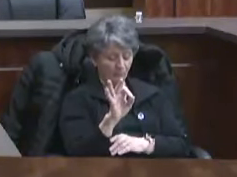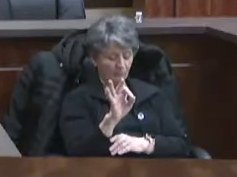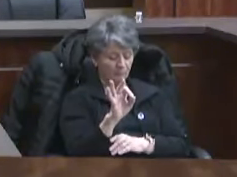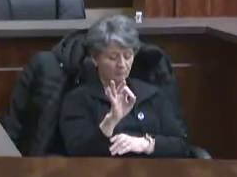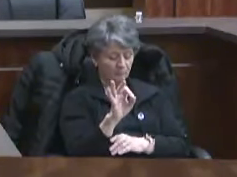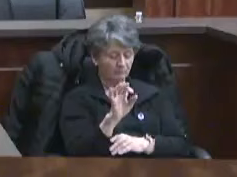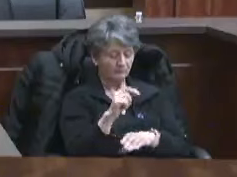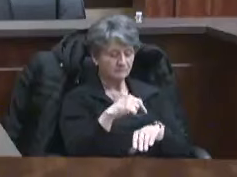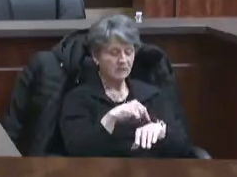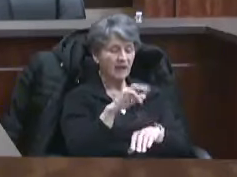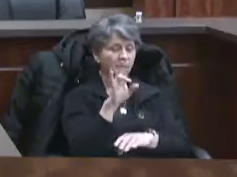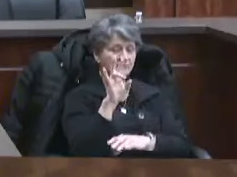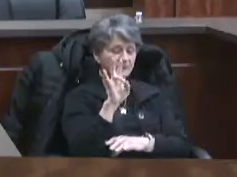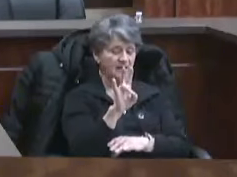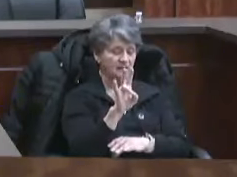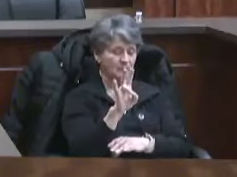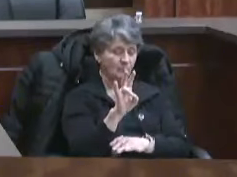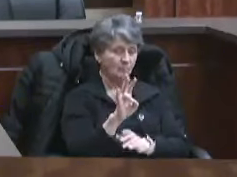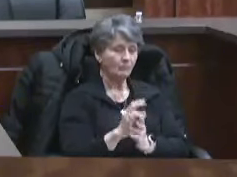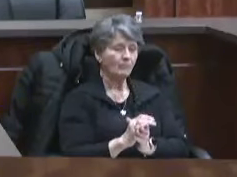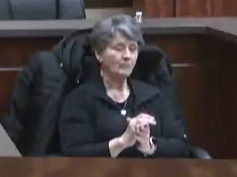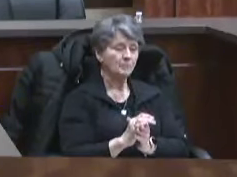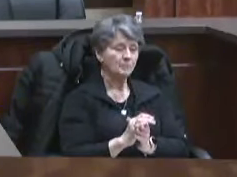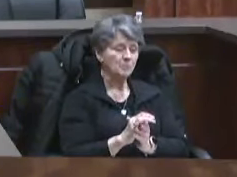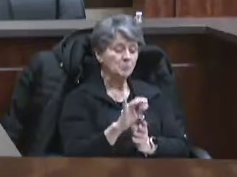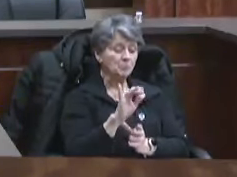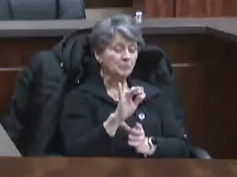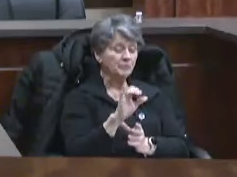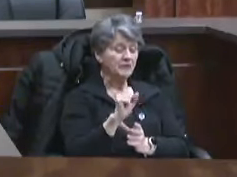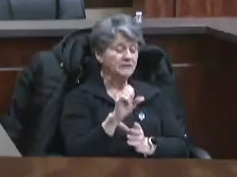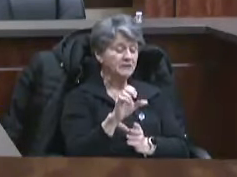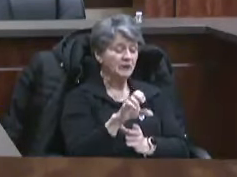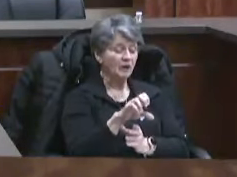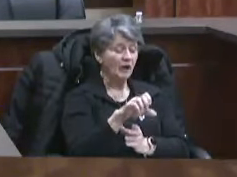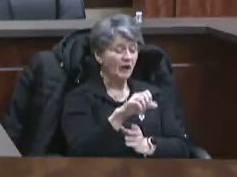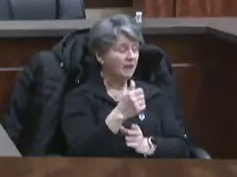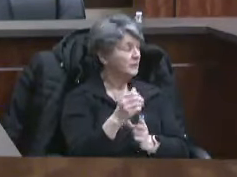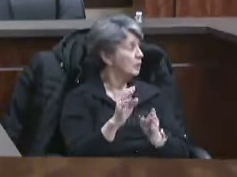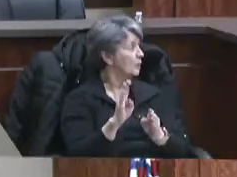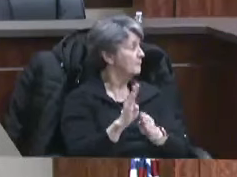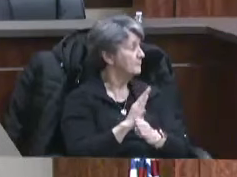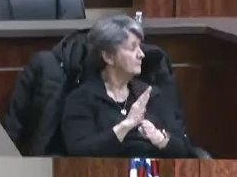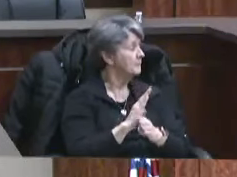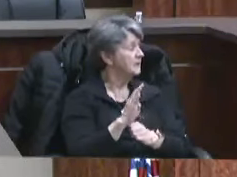2019 at 7 o'clock p.m. Is there any, Mayor?